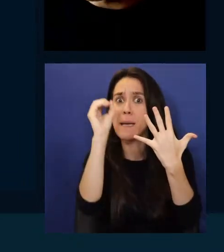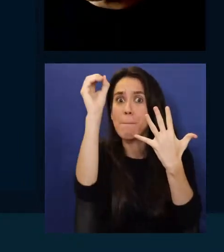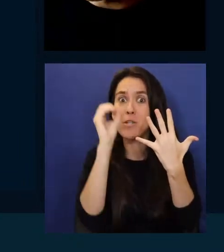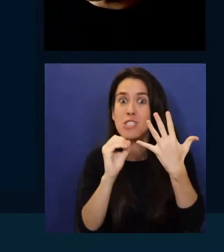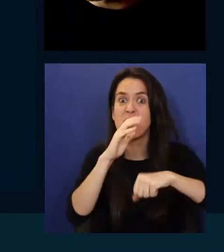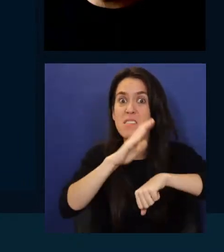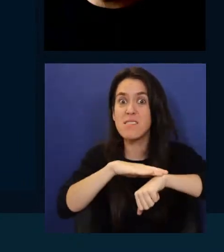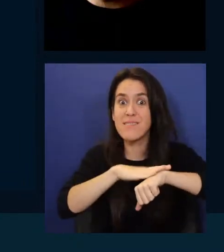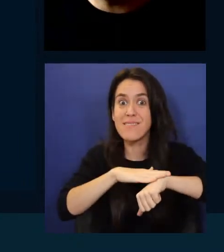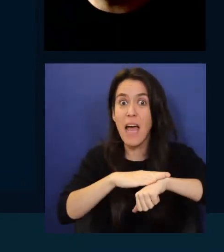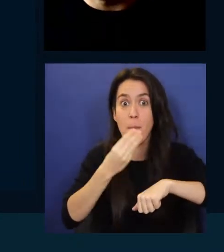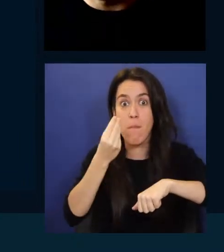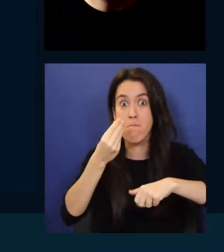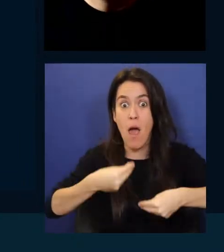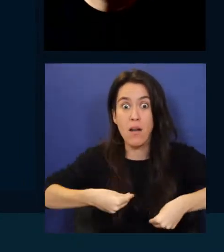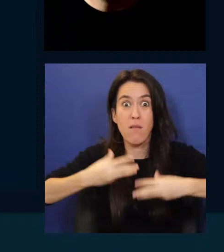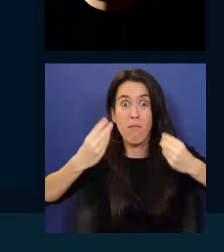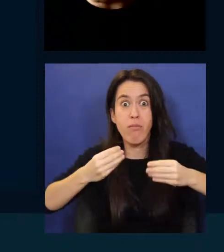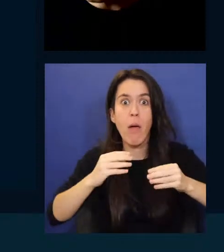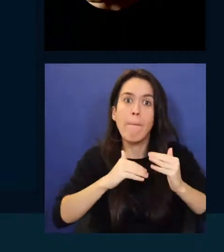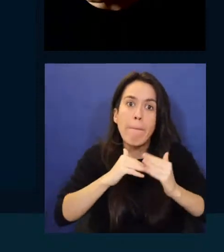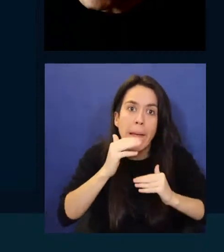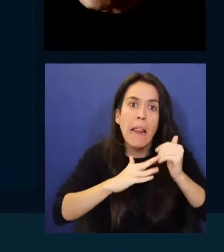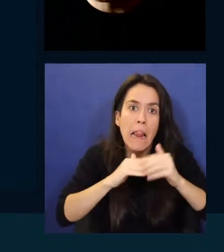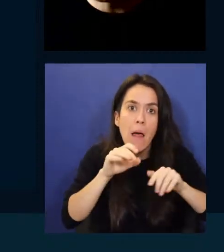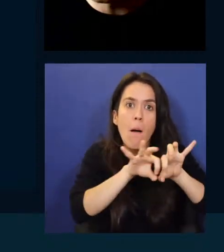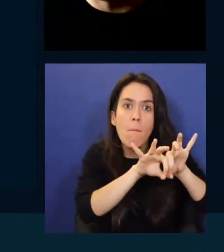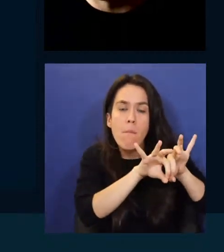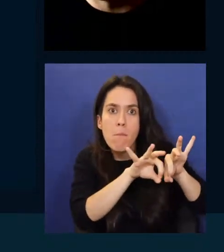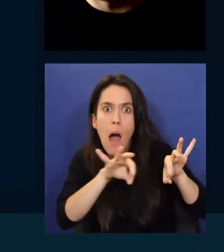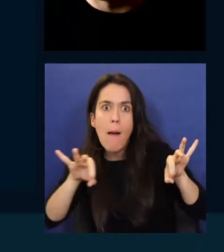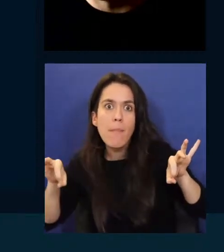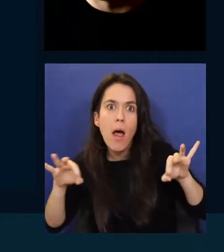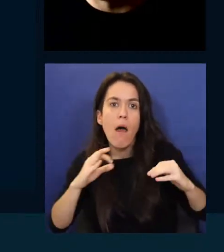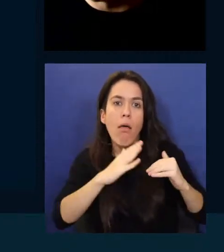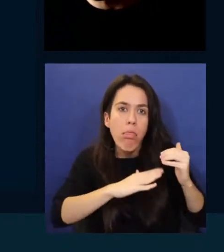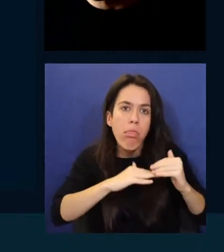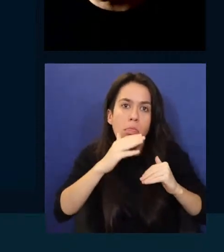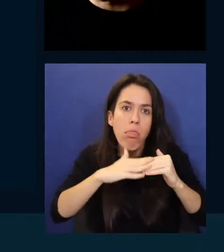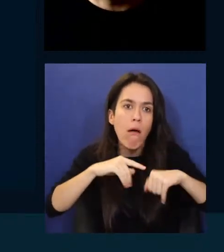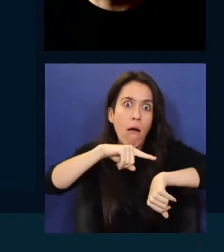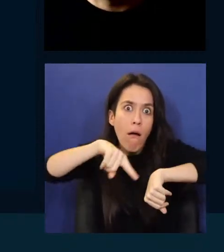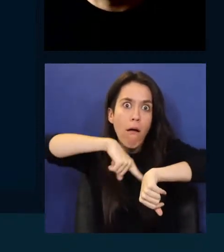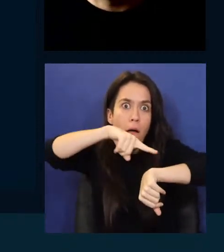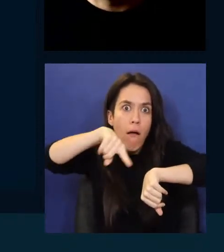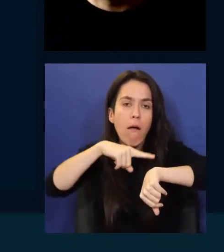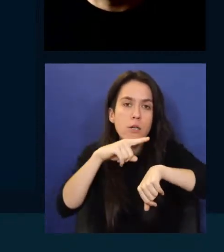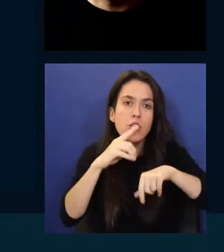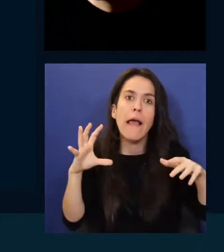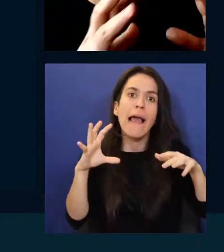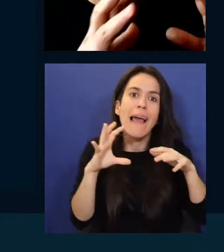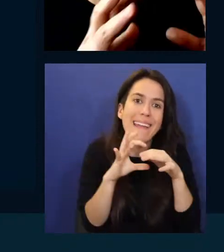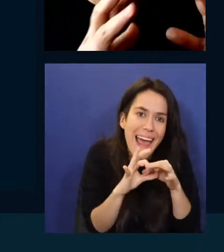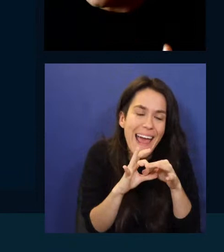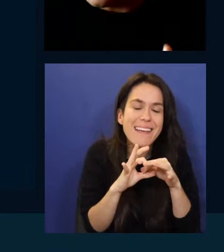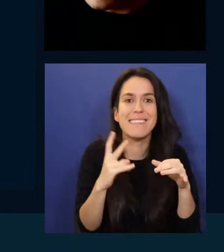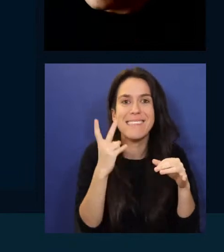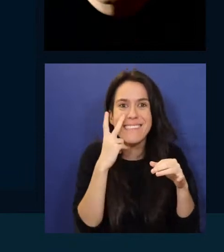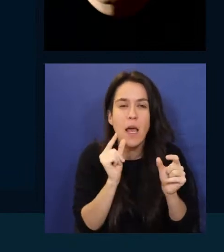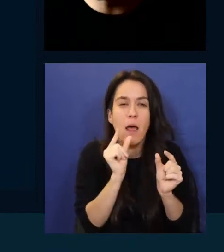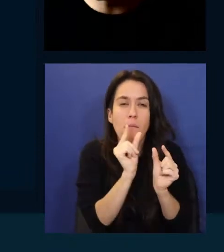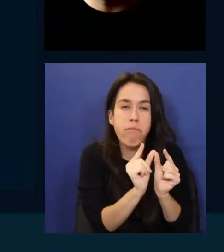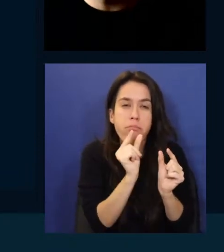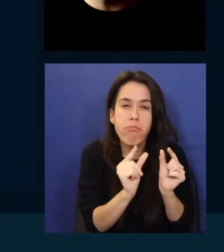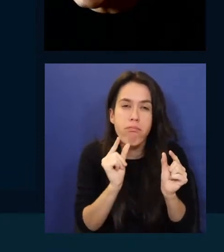up a reliable pipeline. That data integration piece, if you will, having connectivity to on-prem systems,